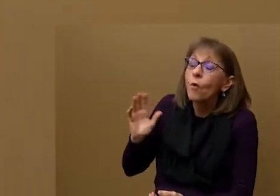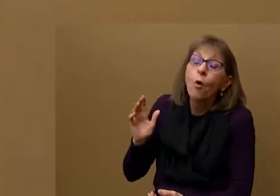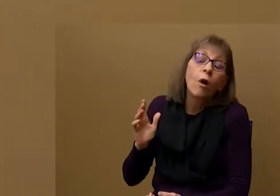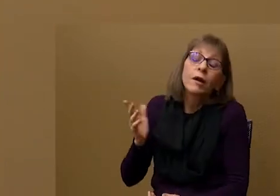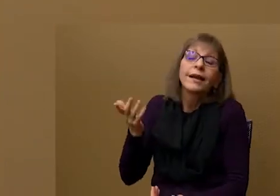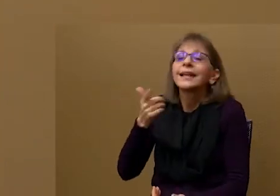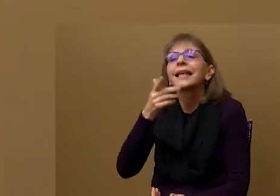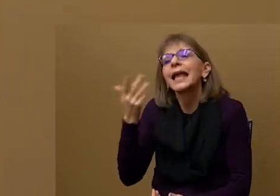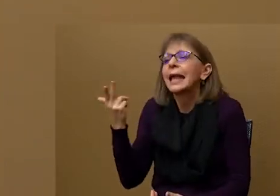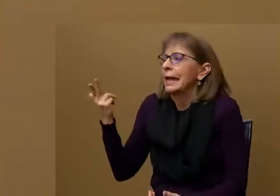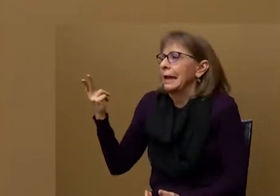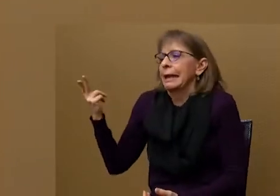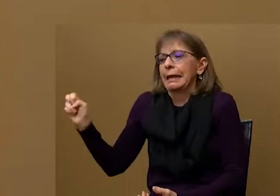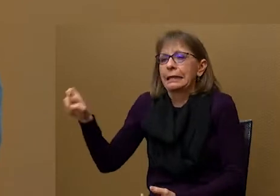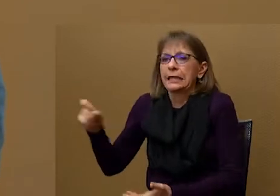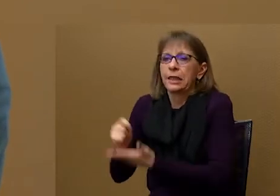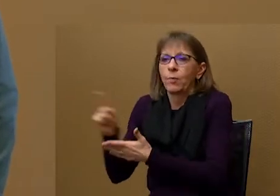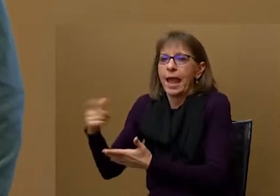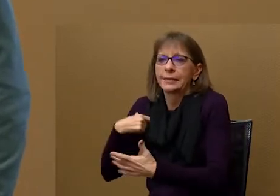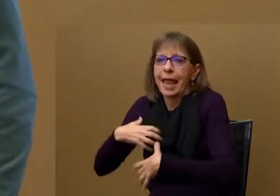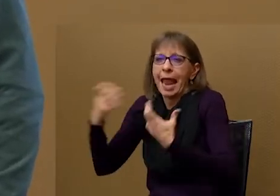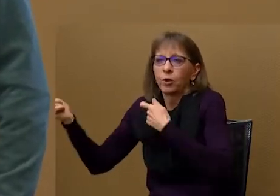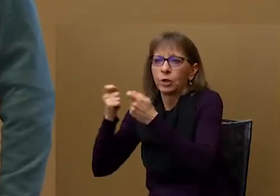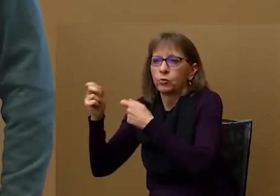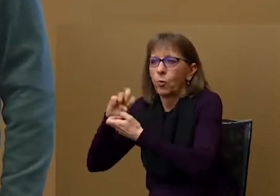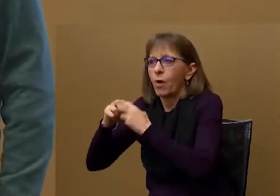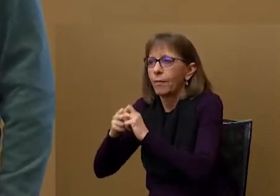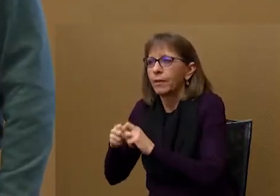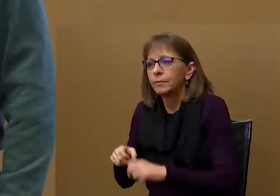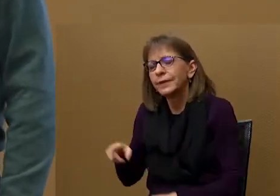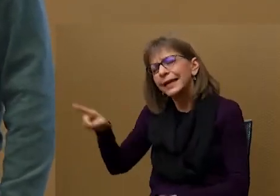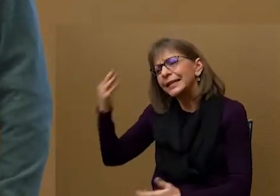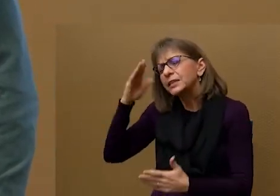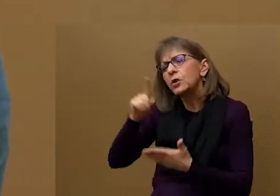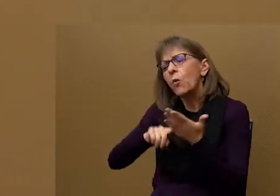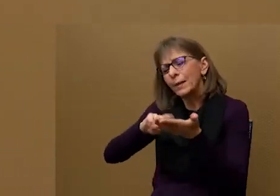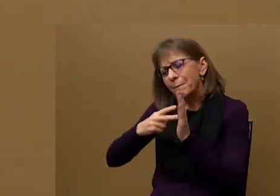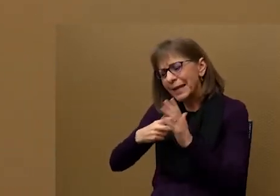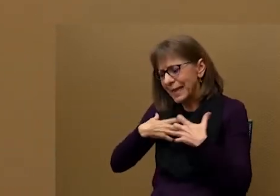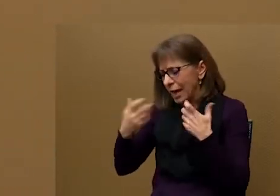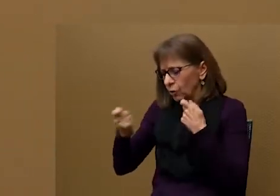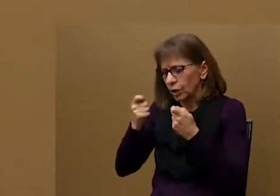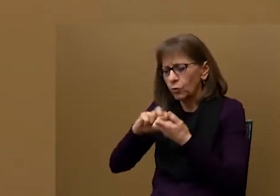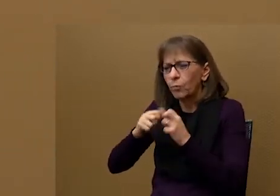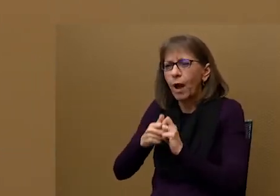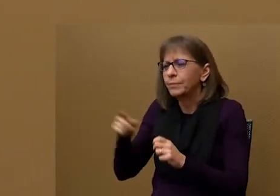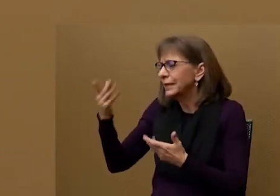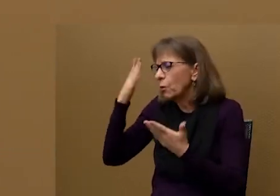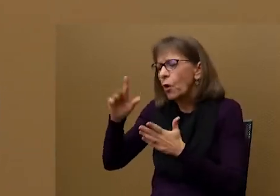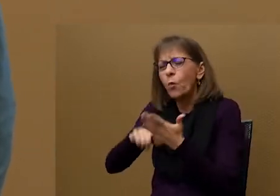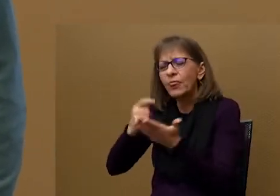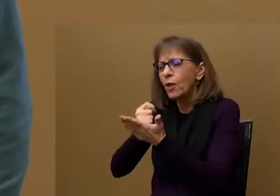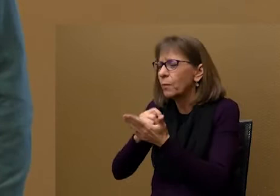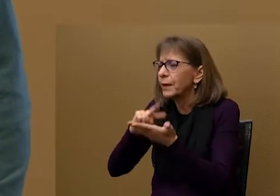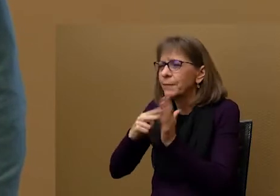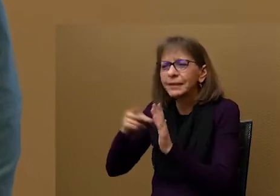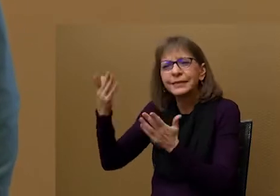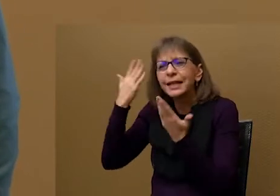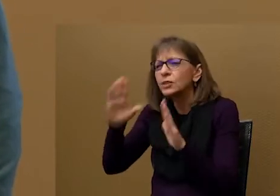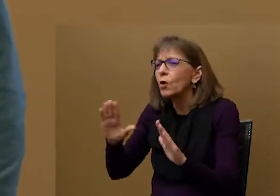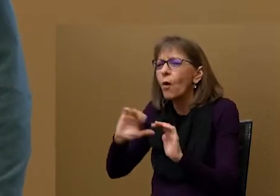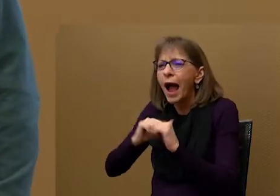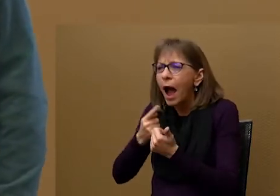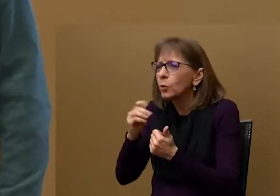The standard referral is, he needs therapy because he has got anger control problems. He has no clue what anger control problems are. He has no clue